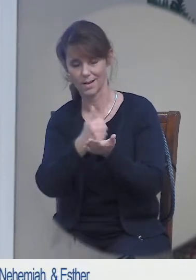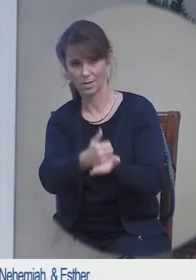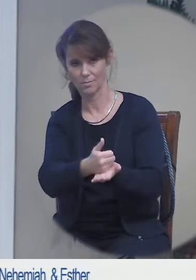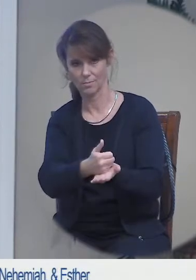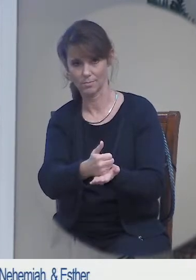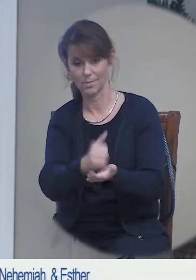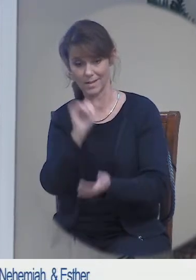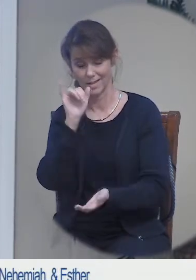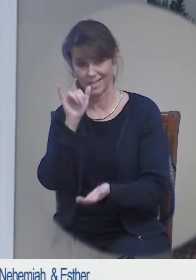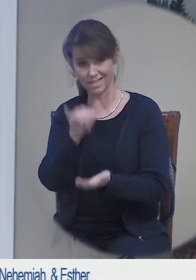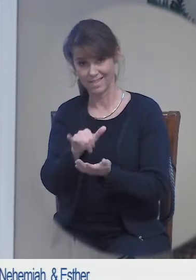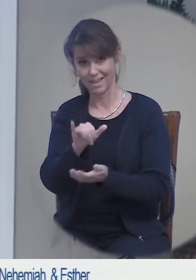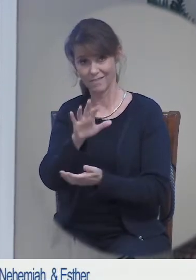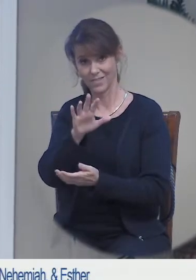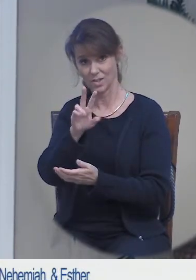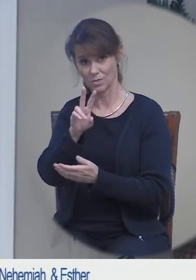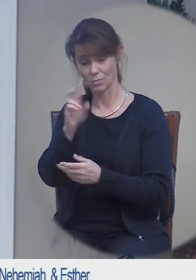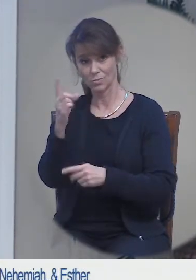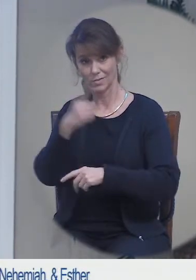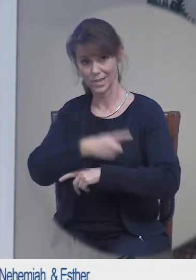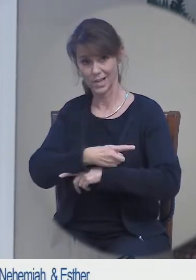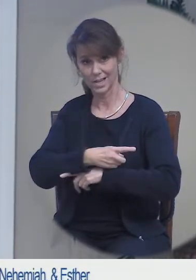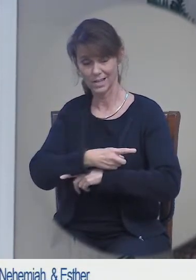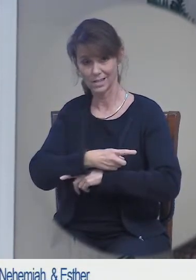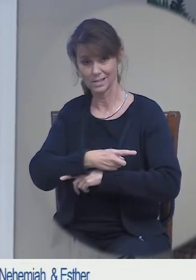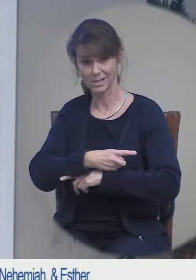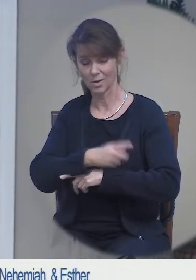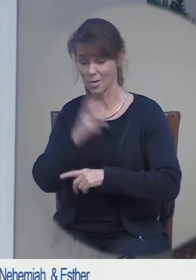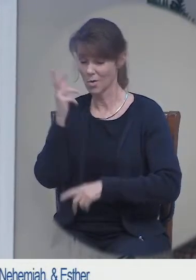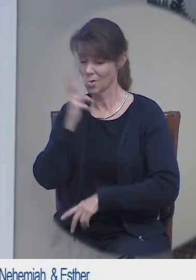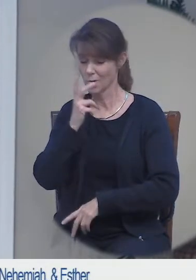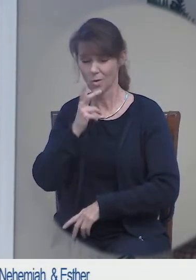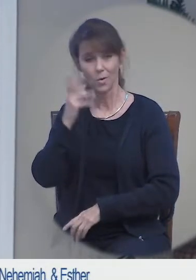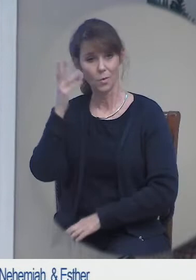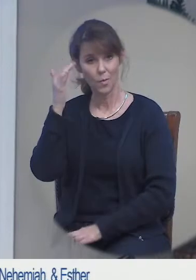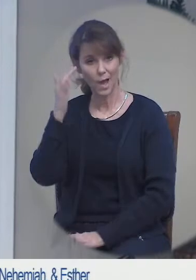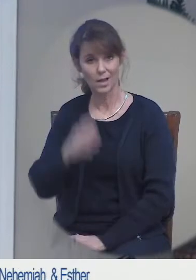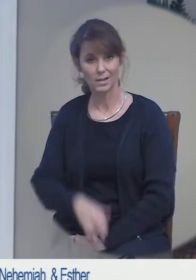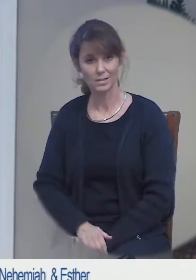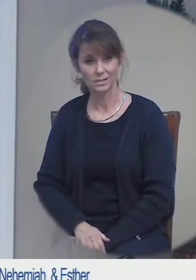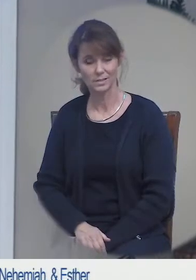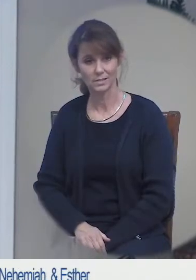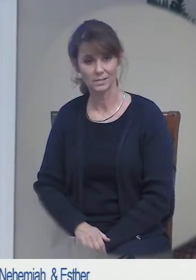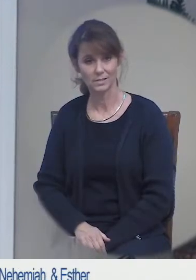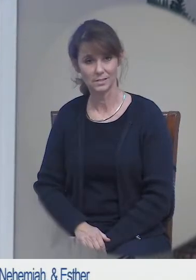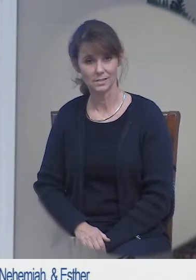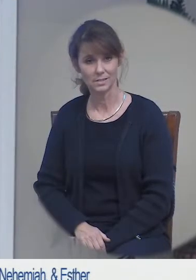days is everything that has been transpiring in chapters 4, 5, and 6.